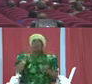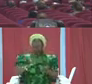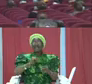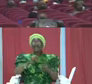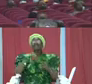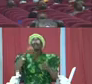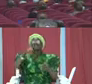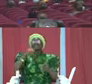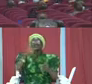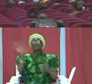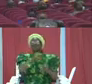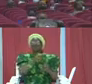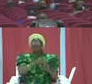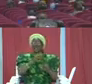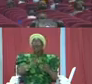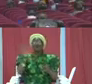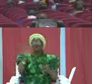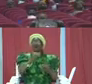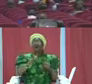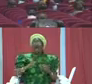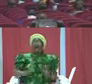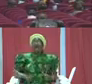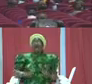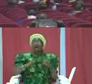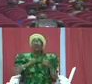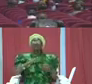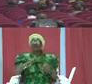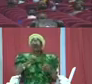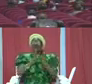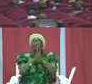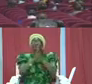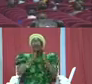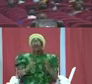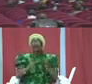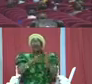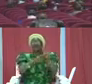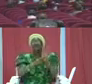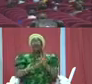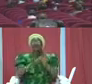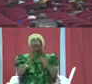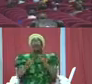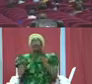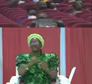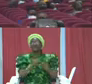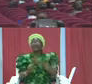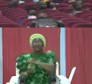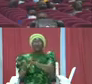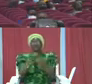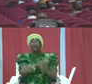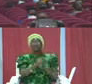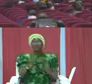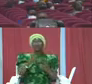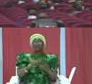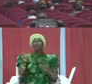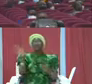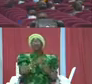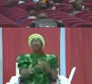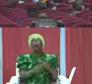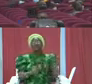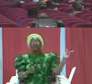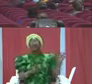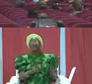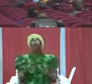requests. And so if you turn to your left, you will see somebody carrying a placard. Kindly